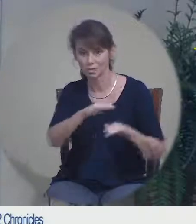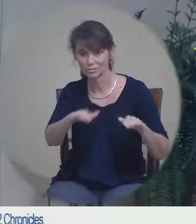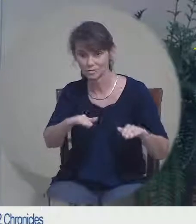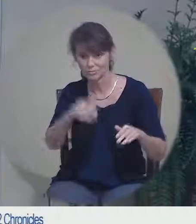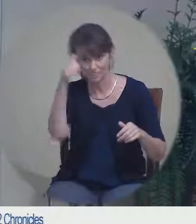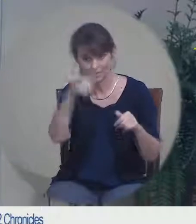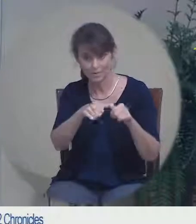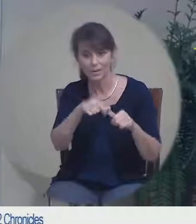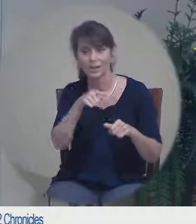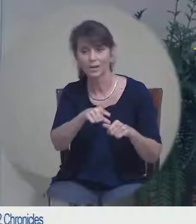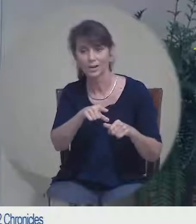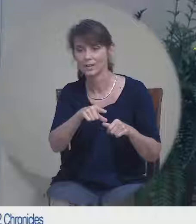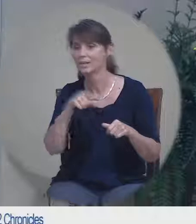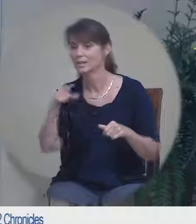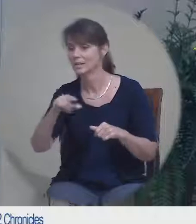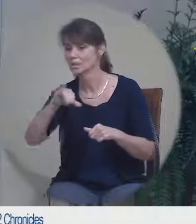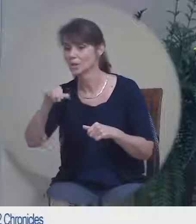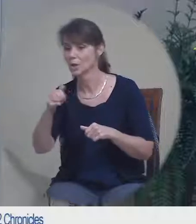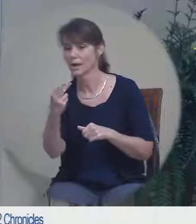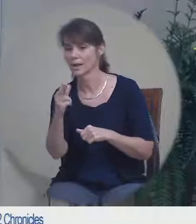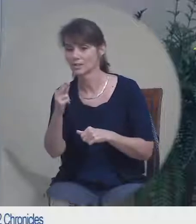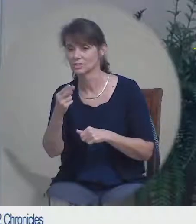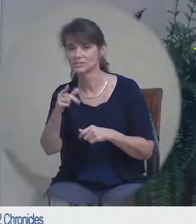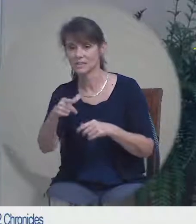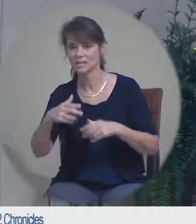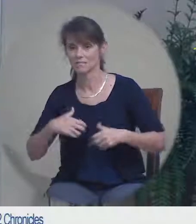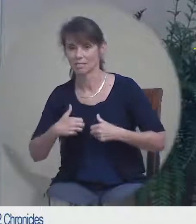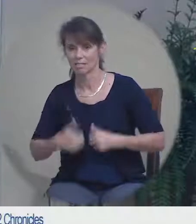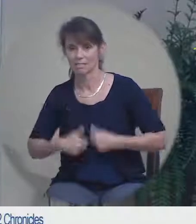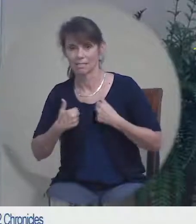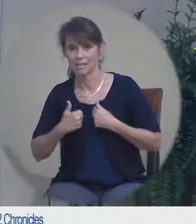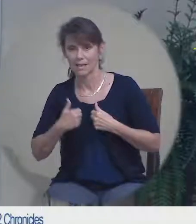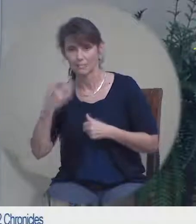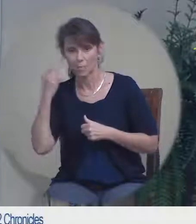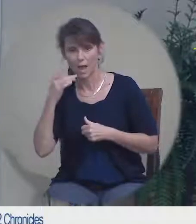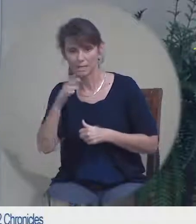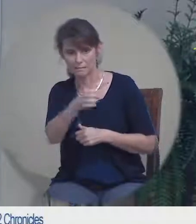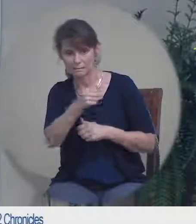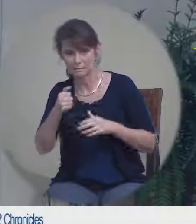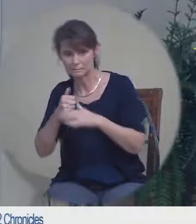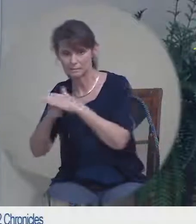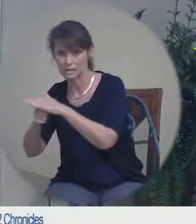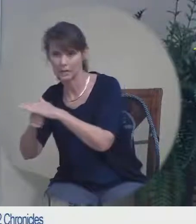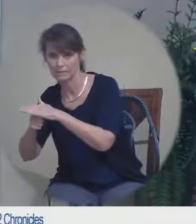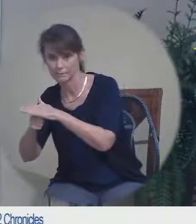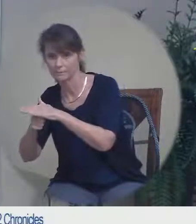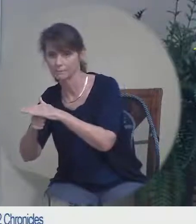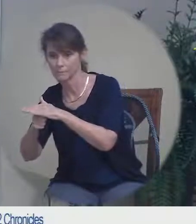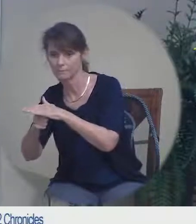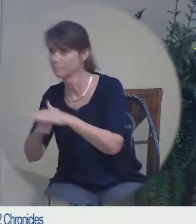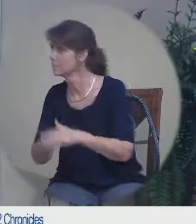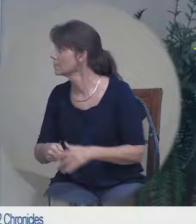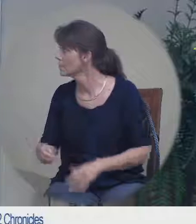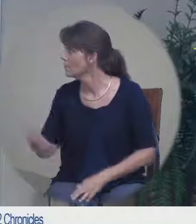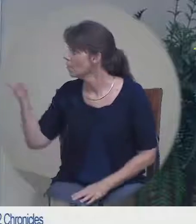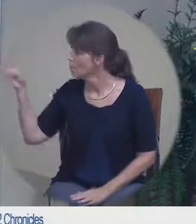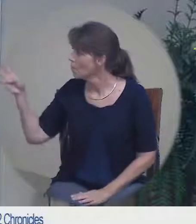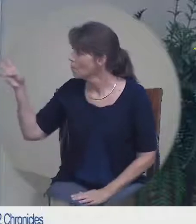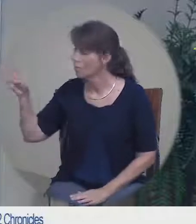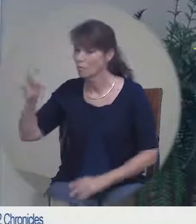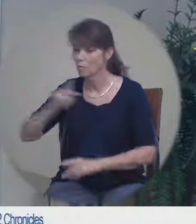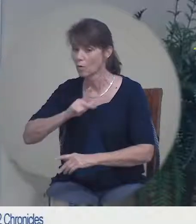survived because of the efforts of Jehoiada and his wife. The second thing, I want to highlight these 4 kings of